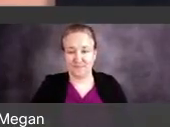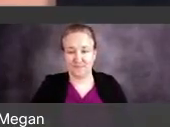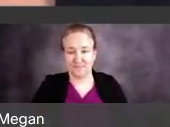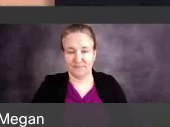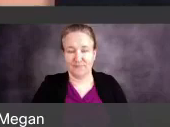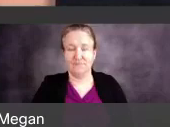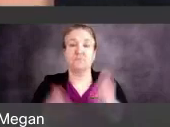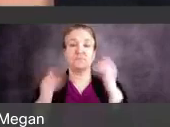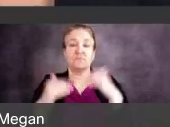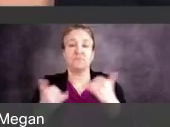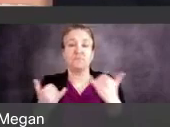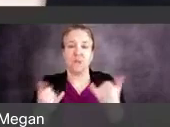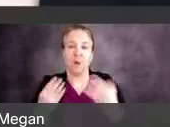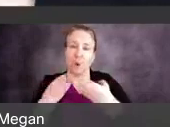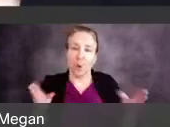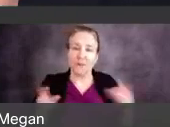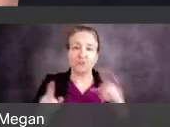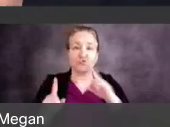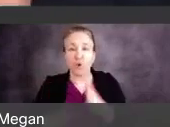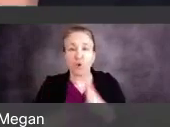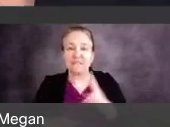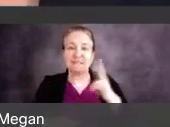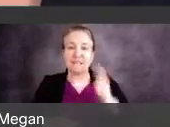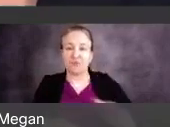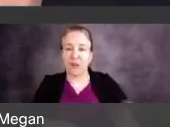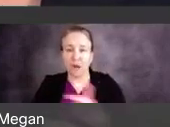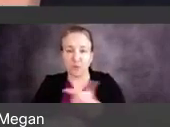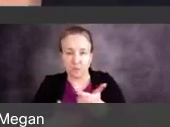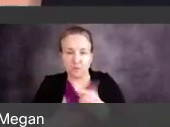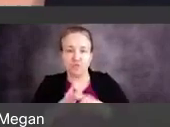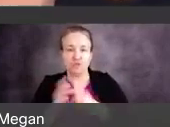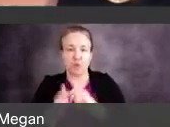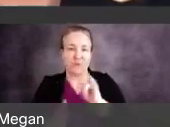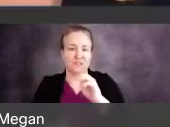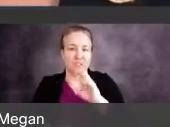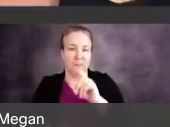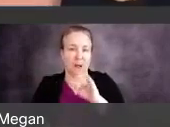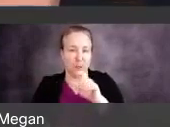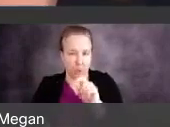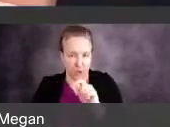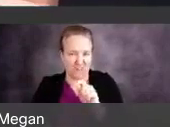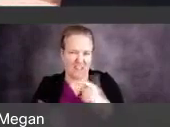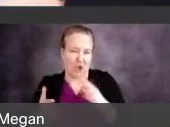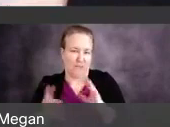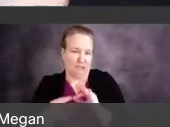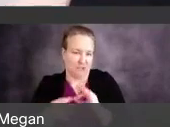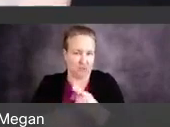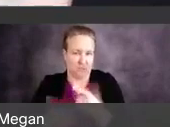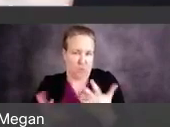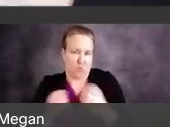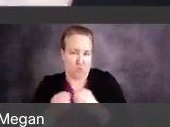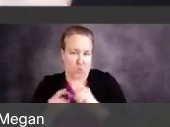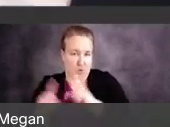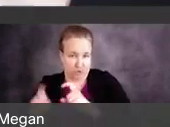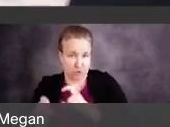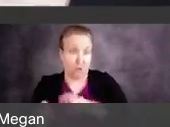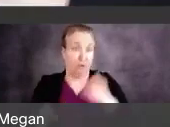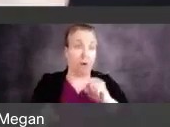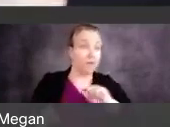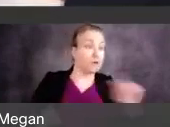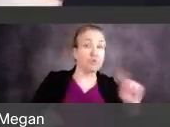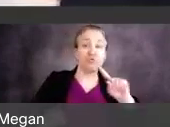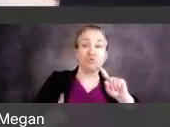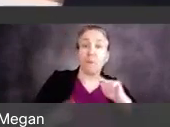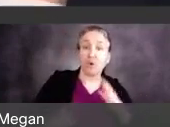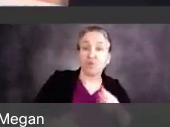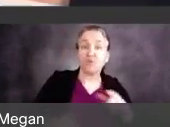We'll open it up to our reporters for a second round of questions. We'll start with Jim Melwart, as he already indicated he had some. But for the other reporters on the line,